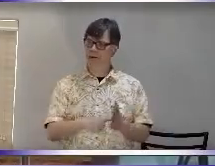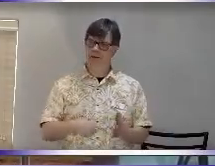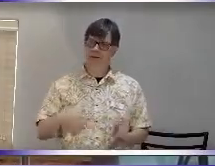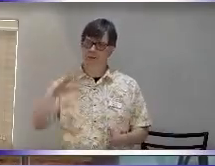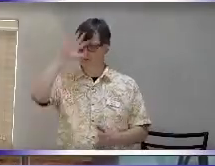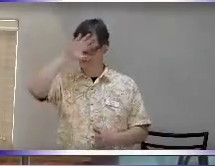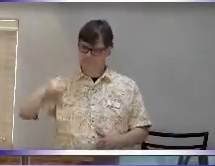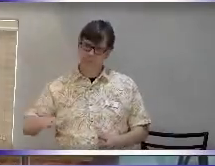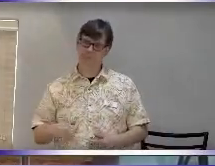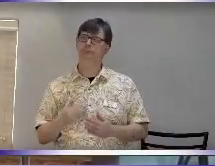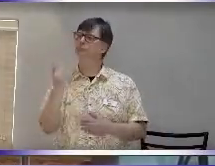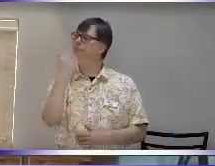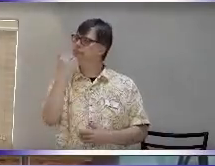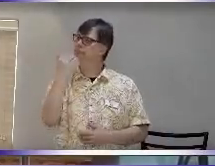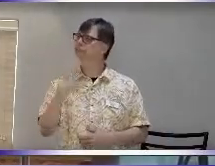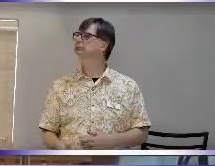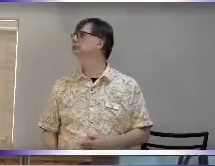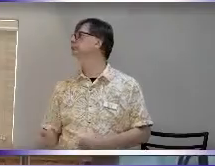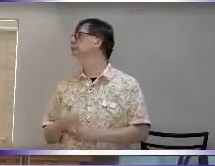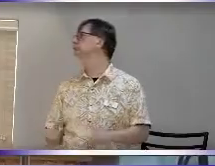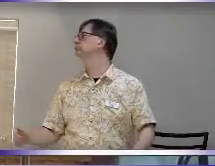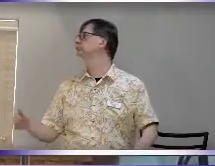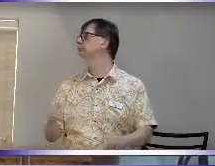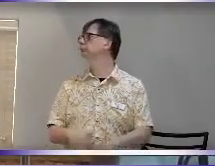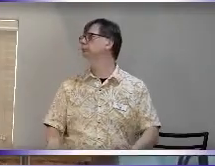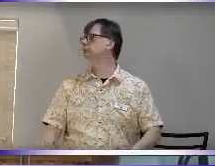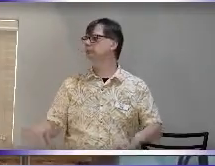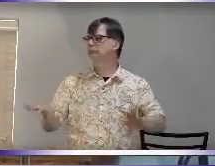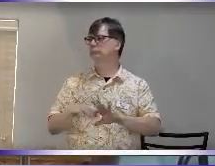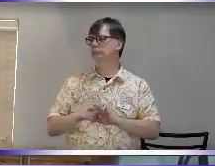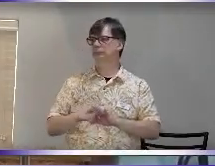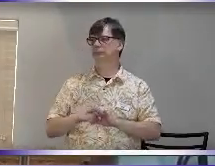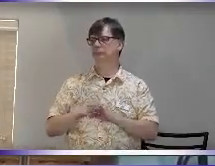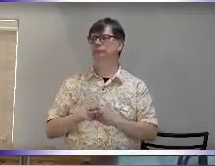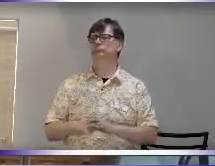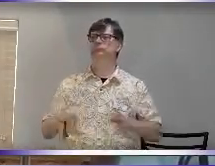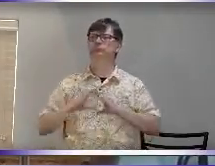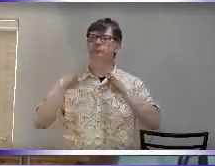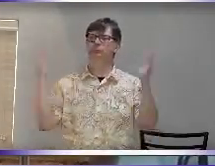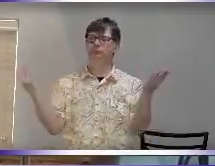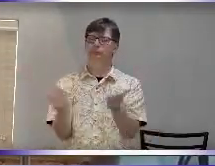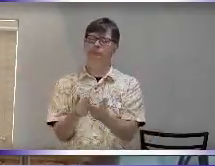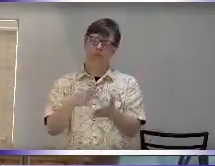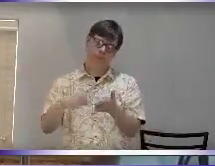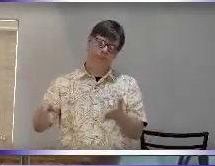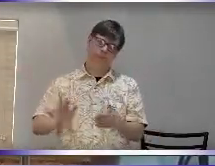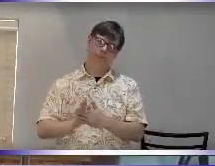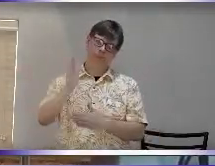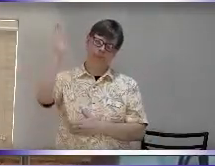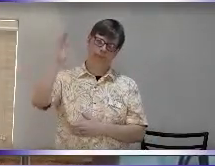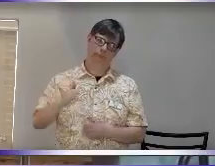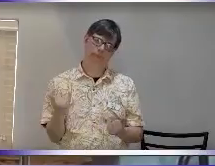out and they're going to do dinners where a couple of teens join with members of the community. You can sign up, by the way, to become one of the